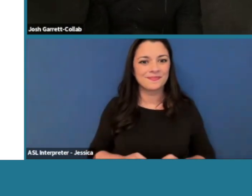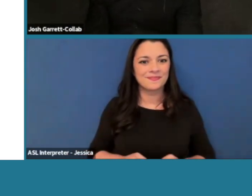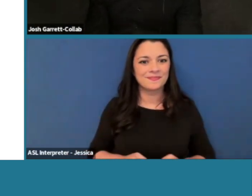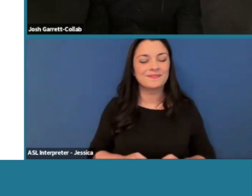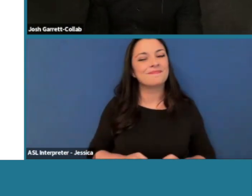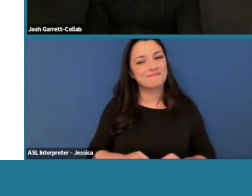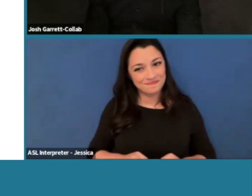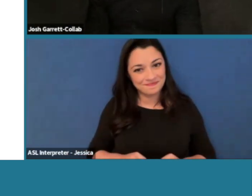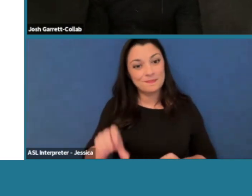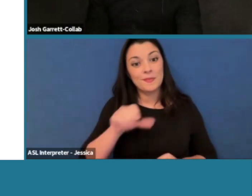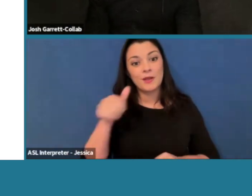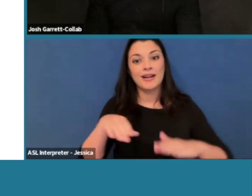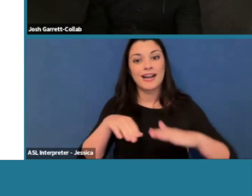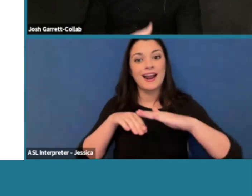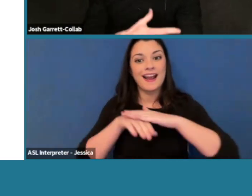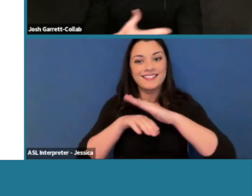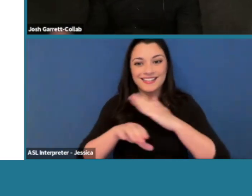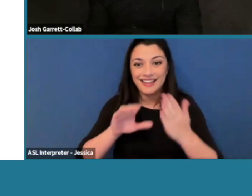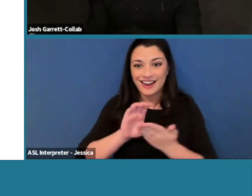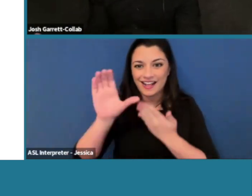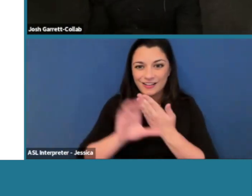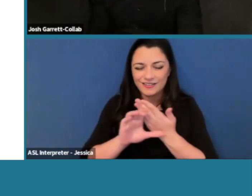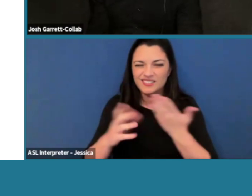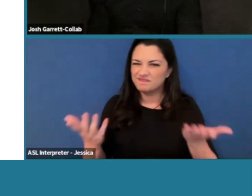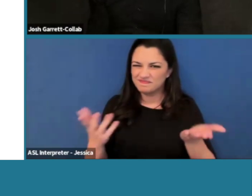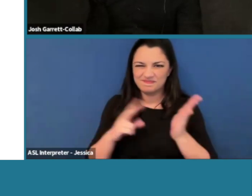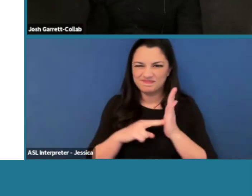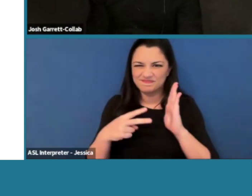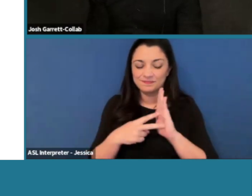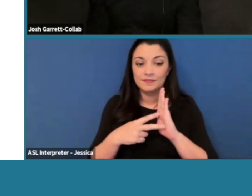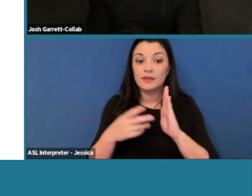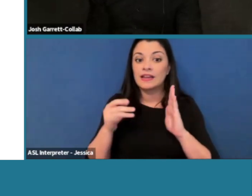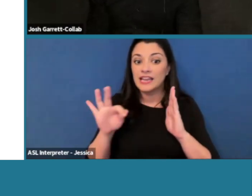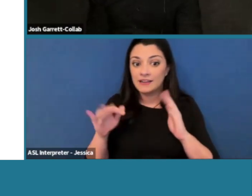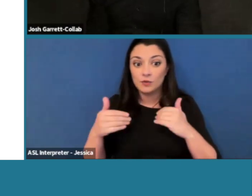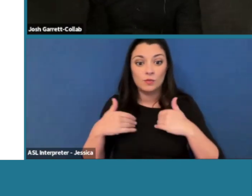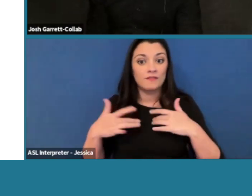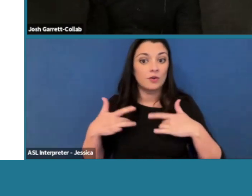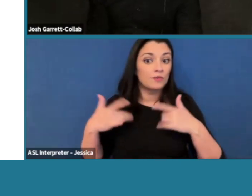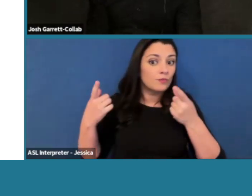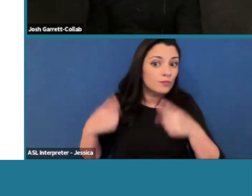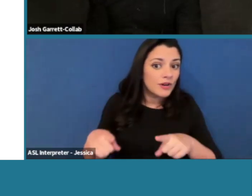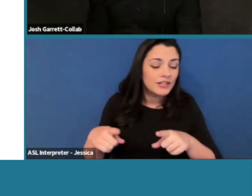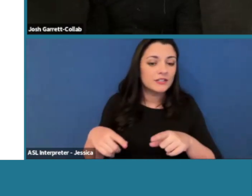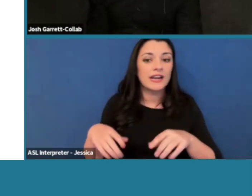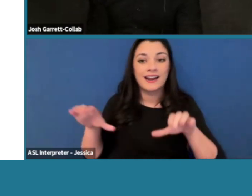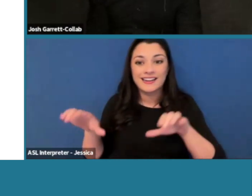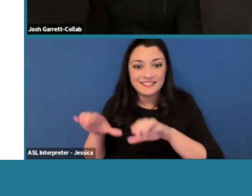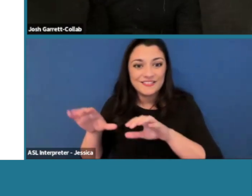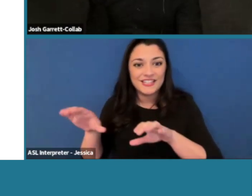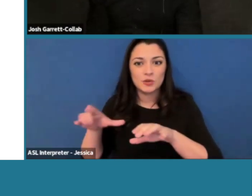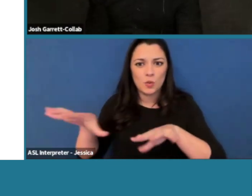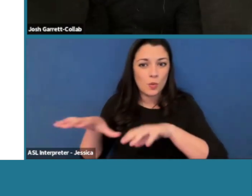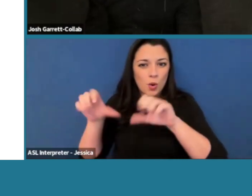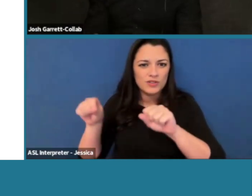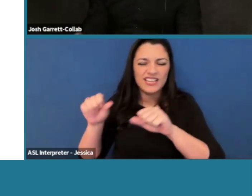Another pillar would be an access calendar. So this is for anyone who has access related activities. You can send those in. We can add these